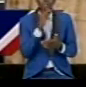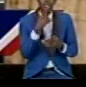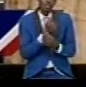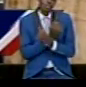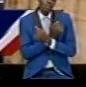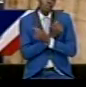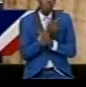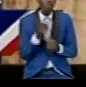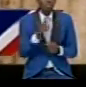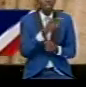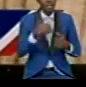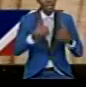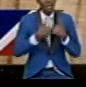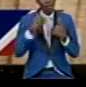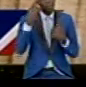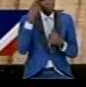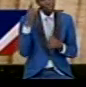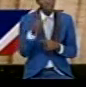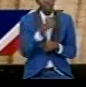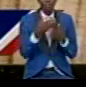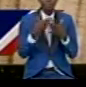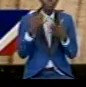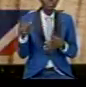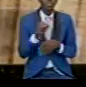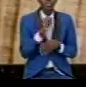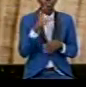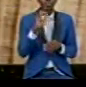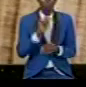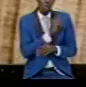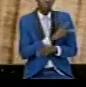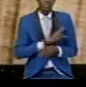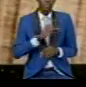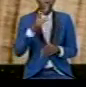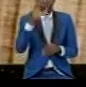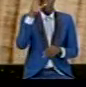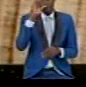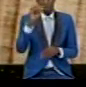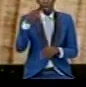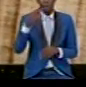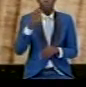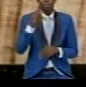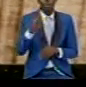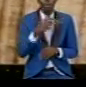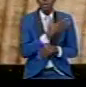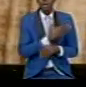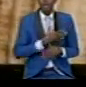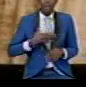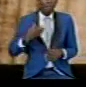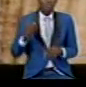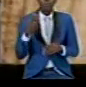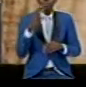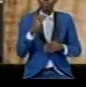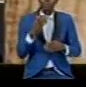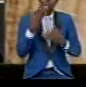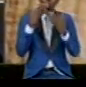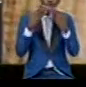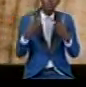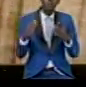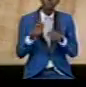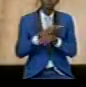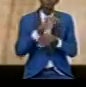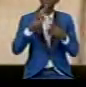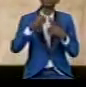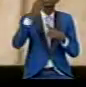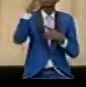for him before. They so appreciated him and were so grateful to God that a man should come and